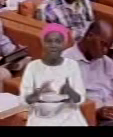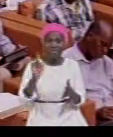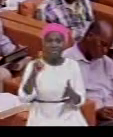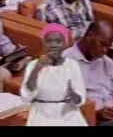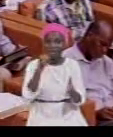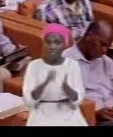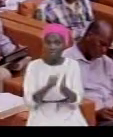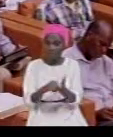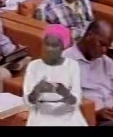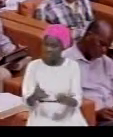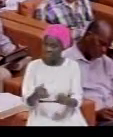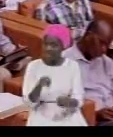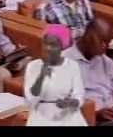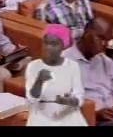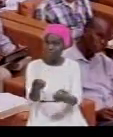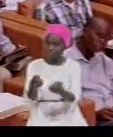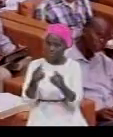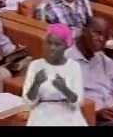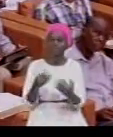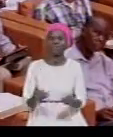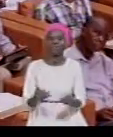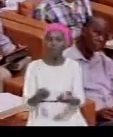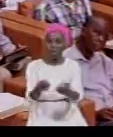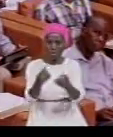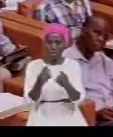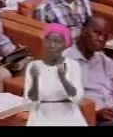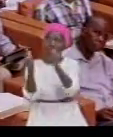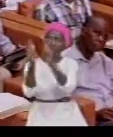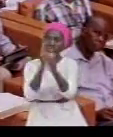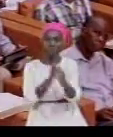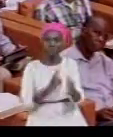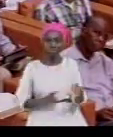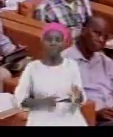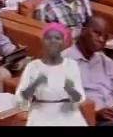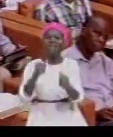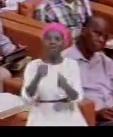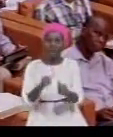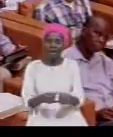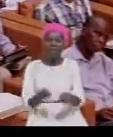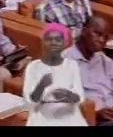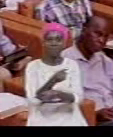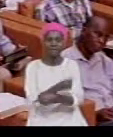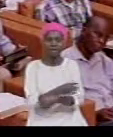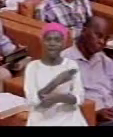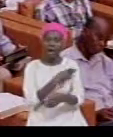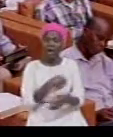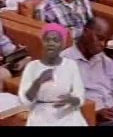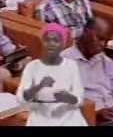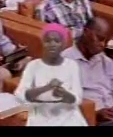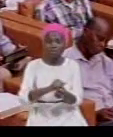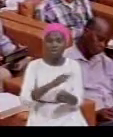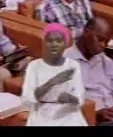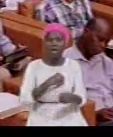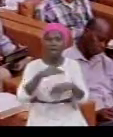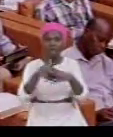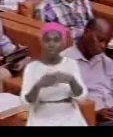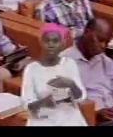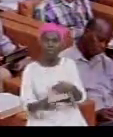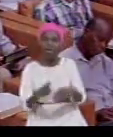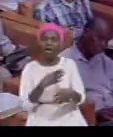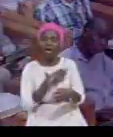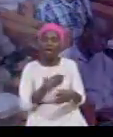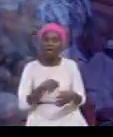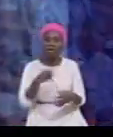come to the Lord every day. Come to the Lord every day. And you are washing in the blood every day. And you are